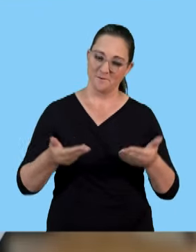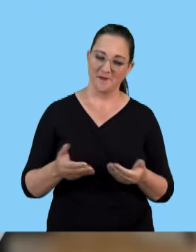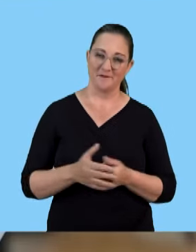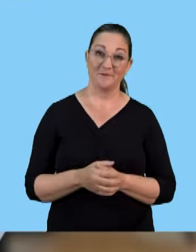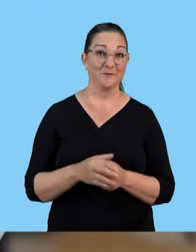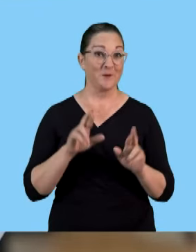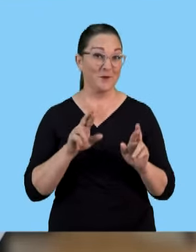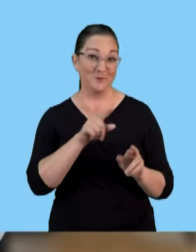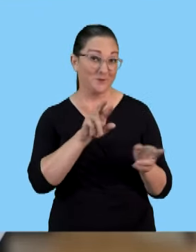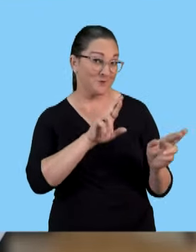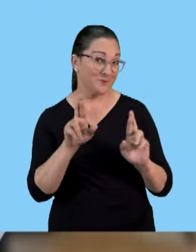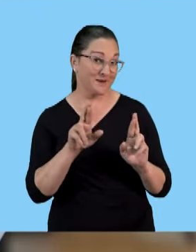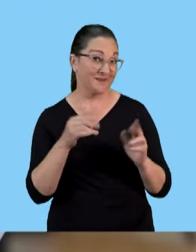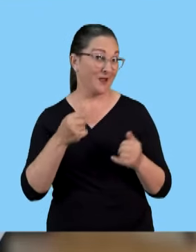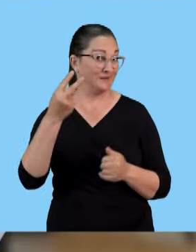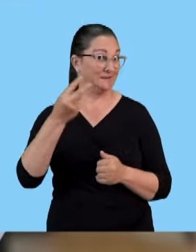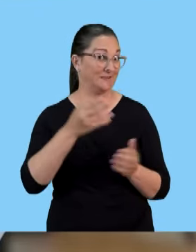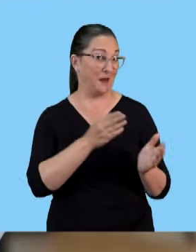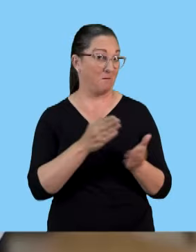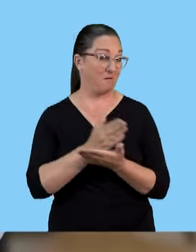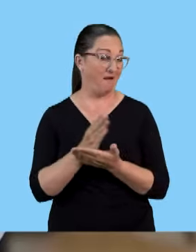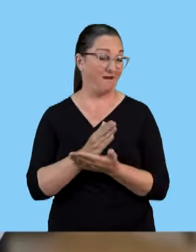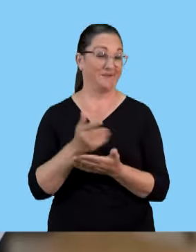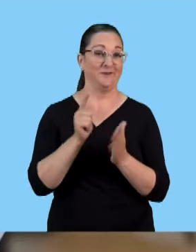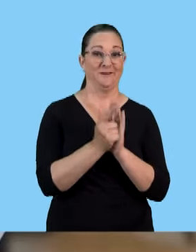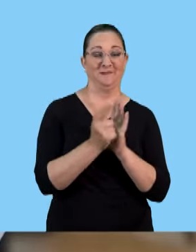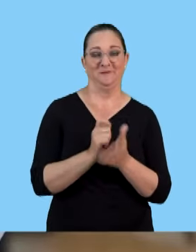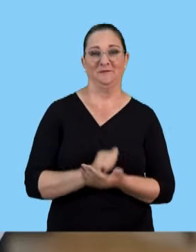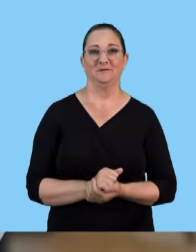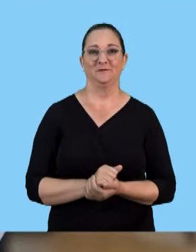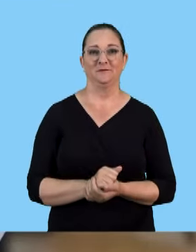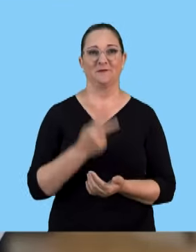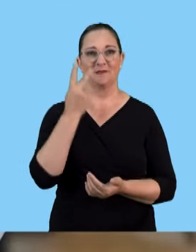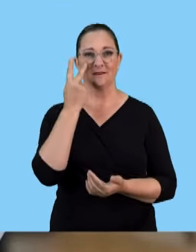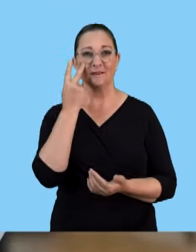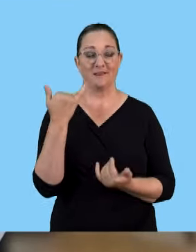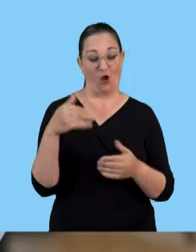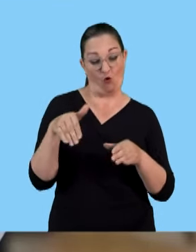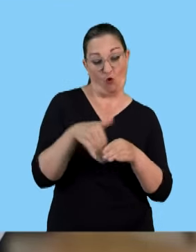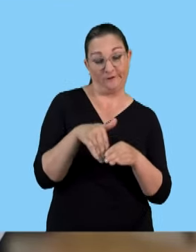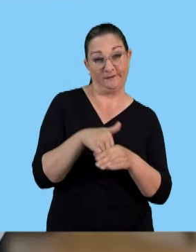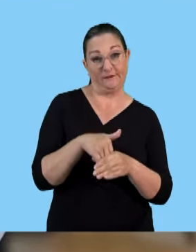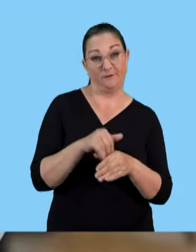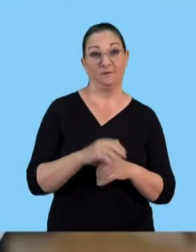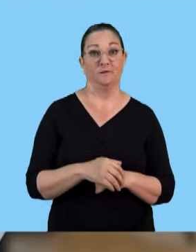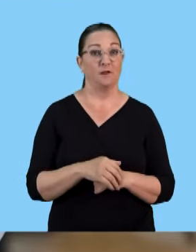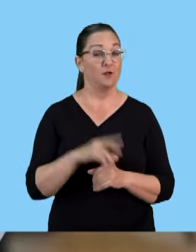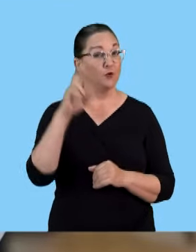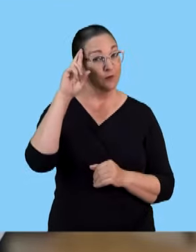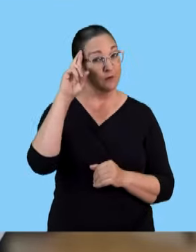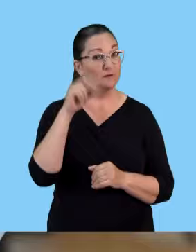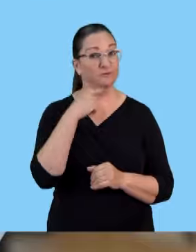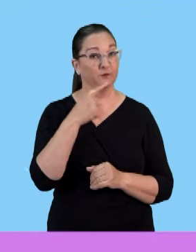Welcome back. I hope you are ready for the second part of our lesson. Now let us look at our concept. Remember you said the